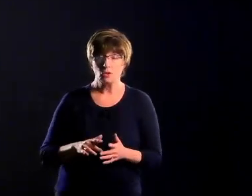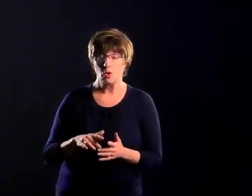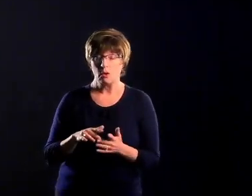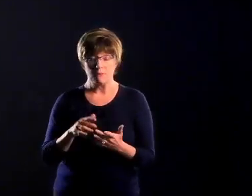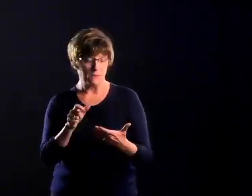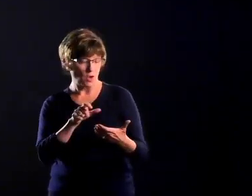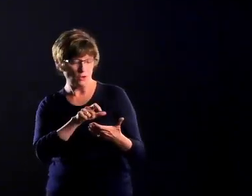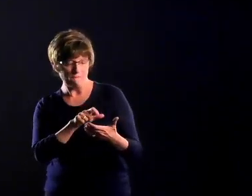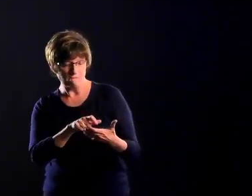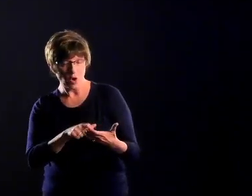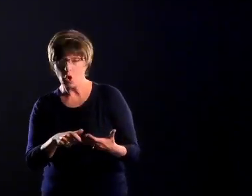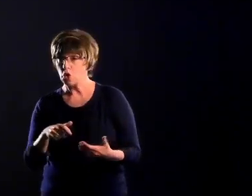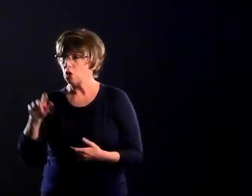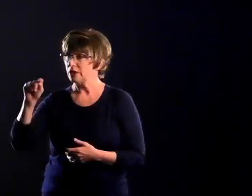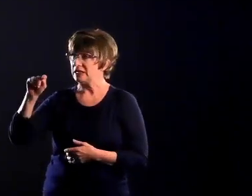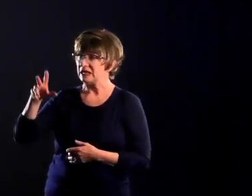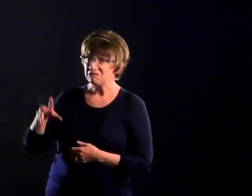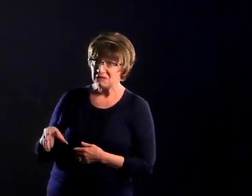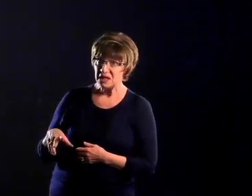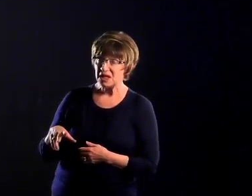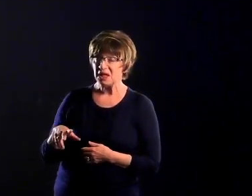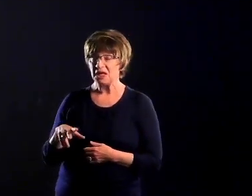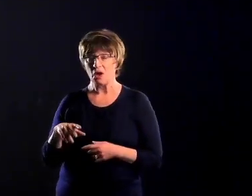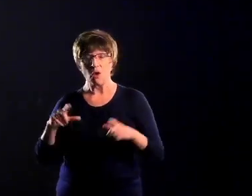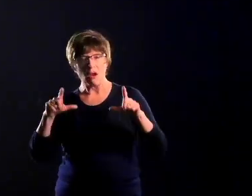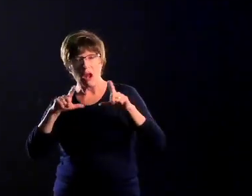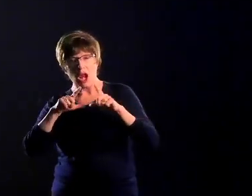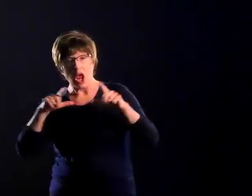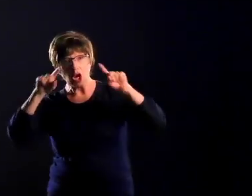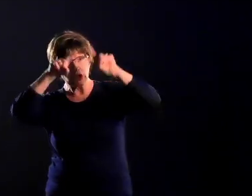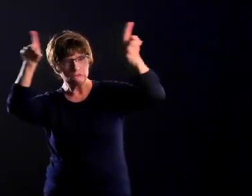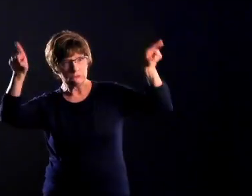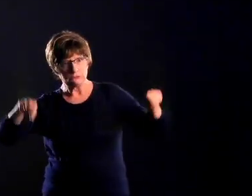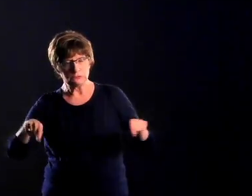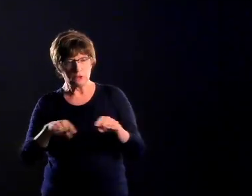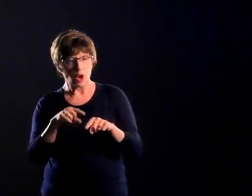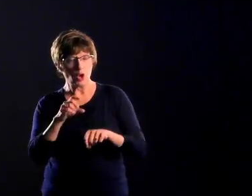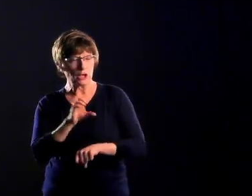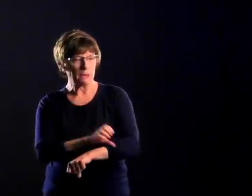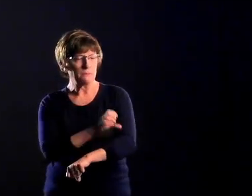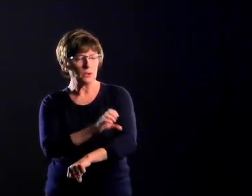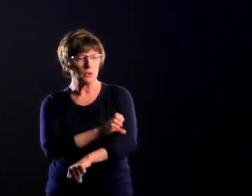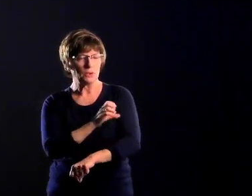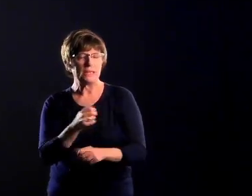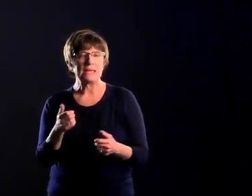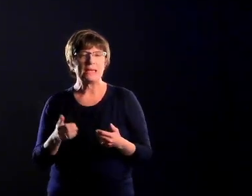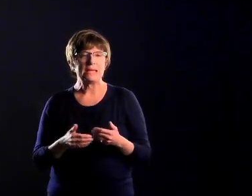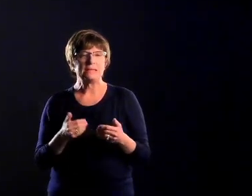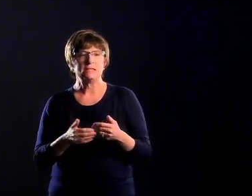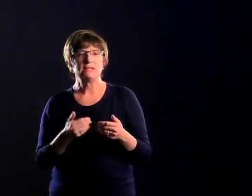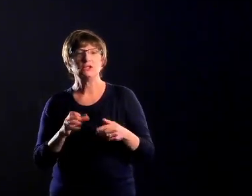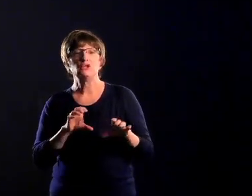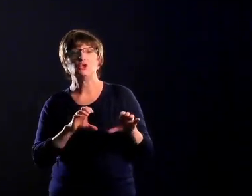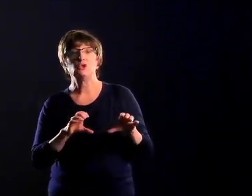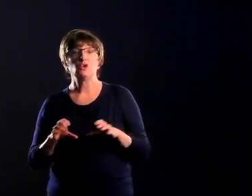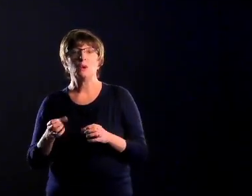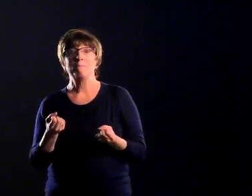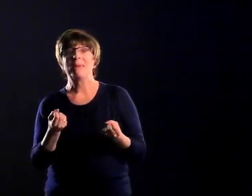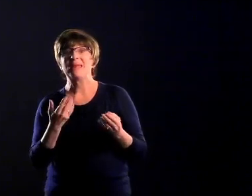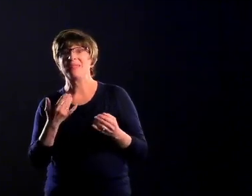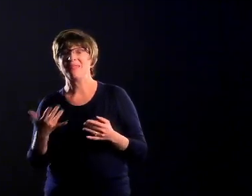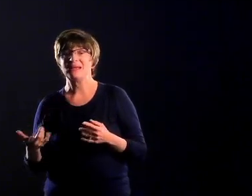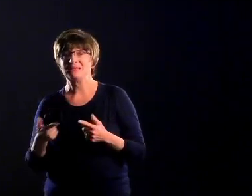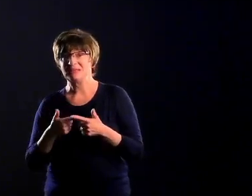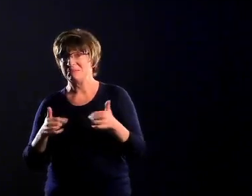watching on a television or a larger screen, maybe you're on your computer, it is easy to multitask, isn't it? And if